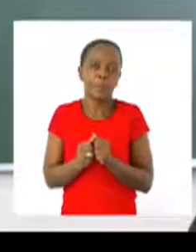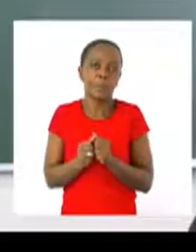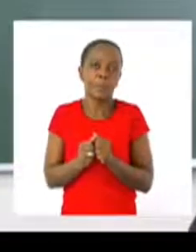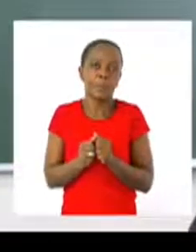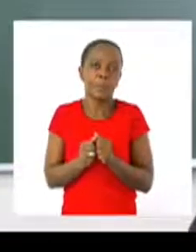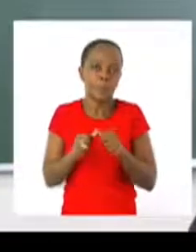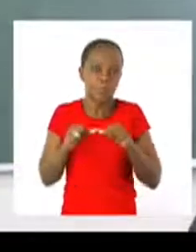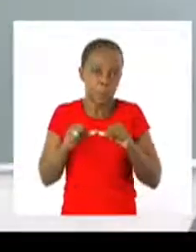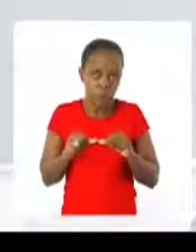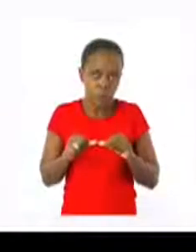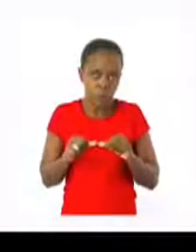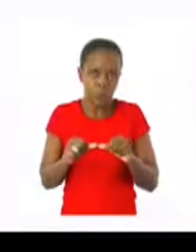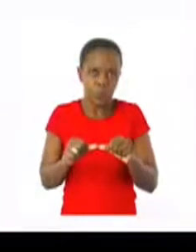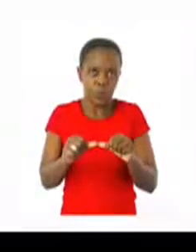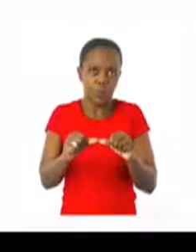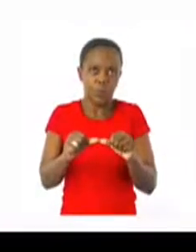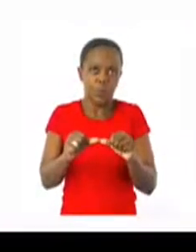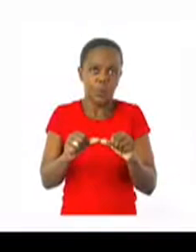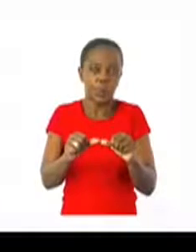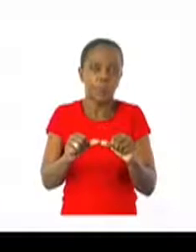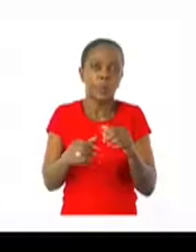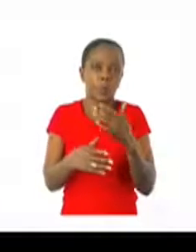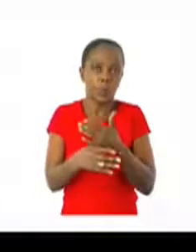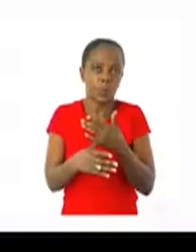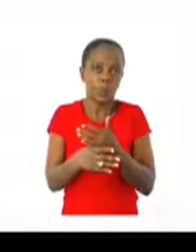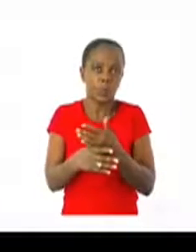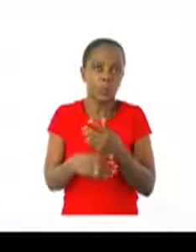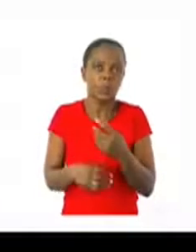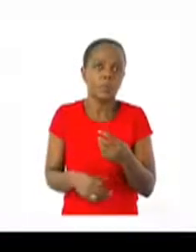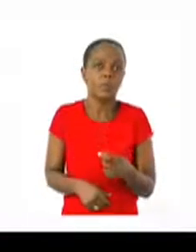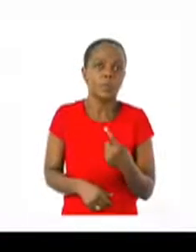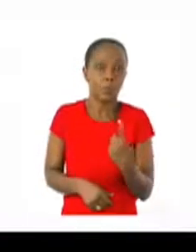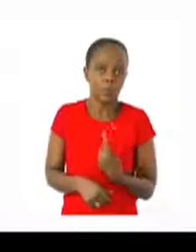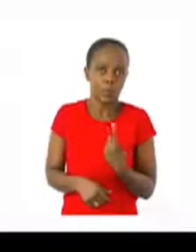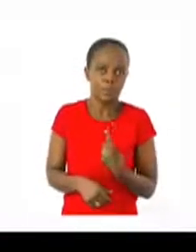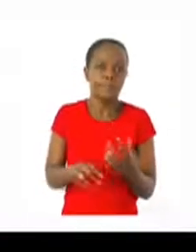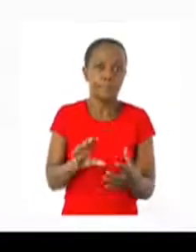to do the rest by yourselves at home.